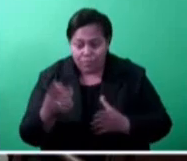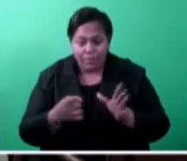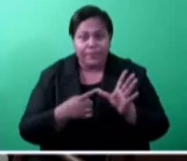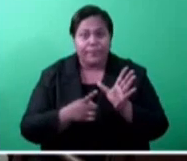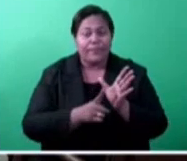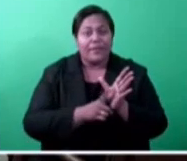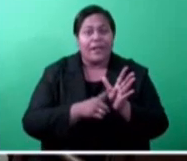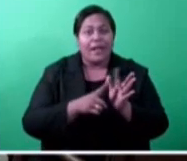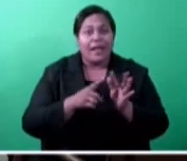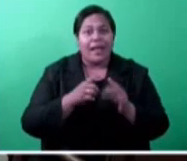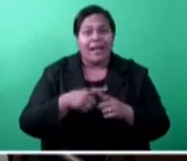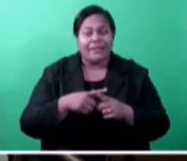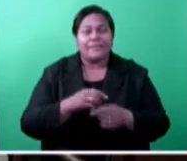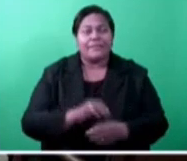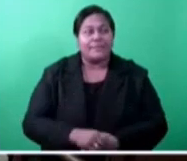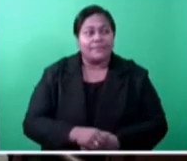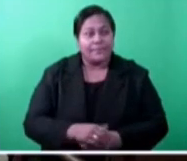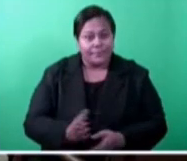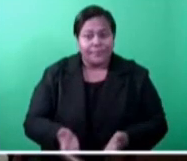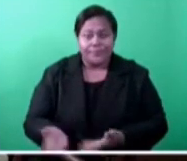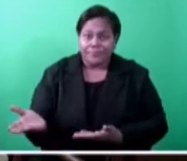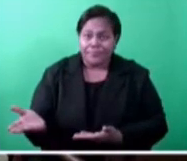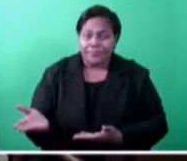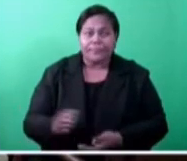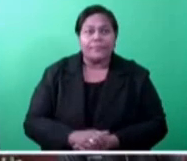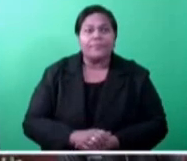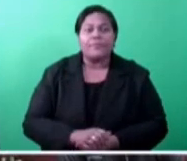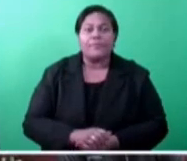O'Connor, to table his report. You have the floor, sir.